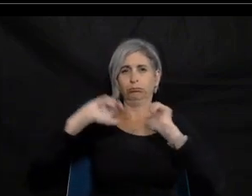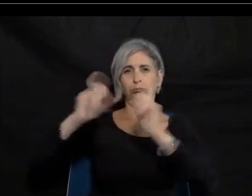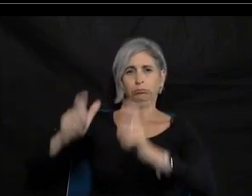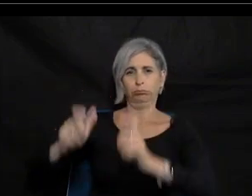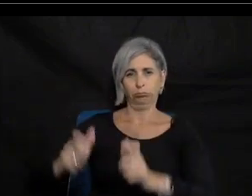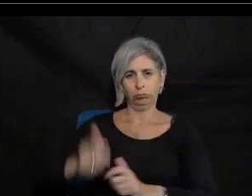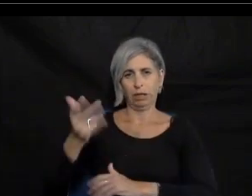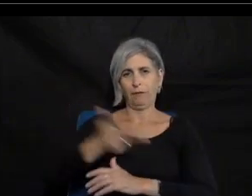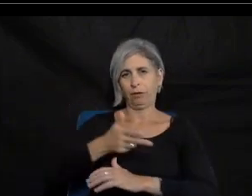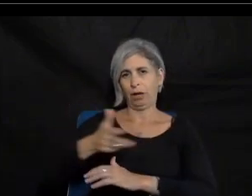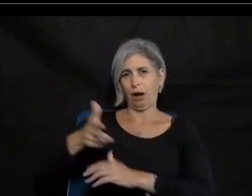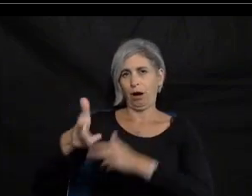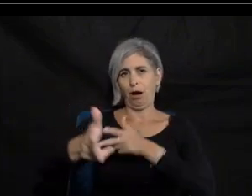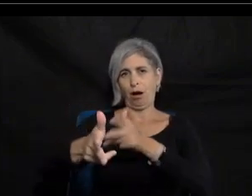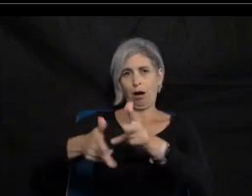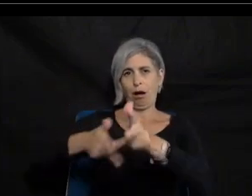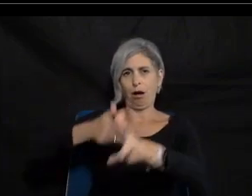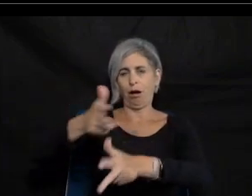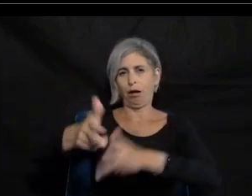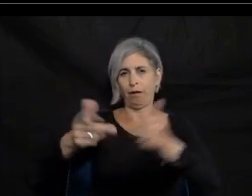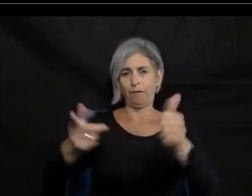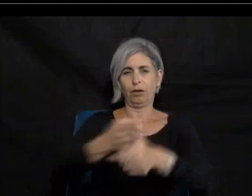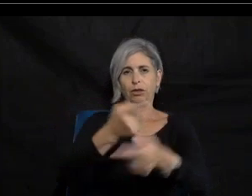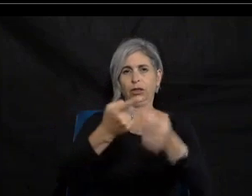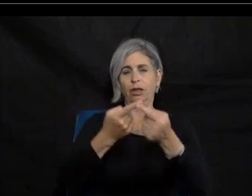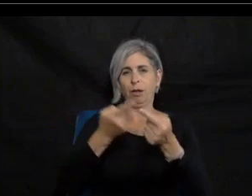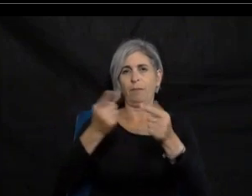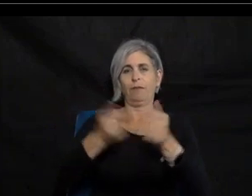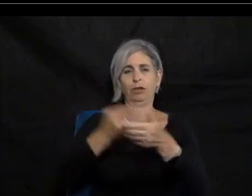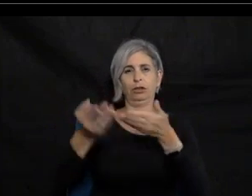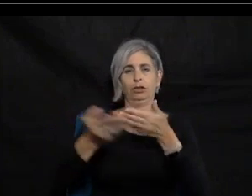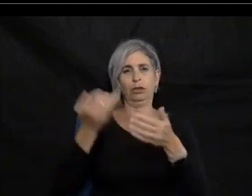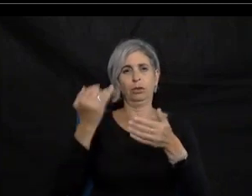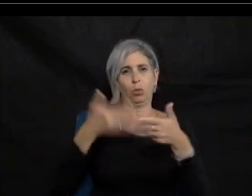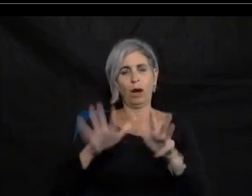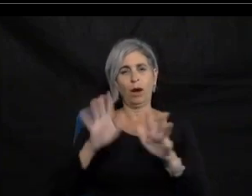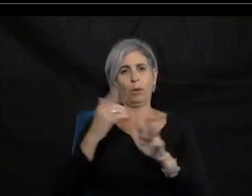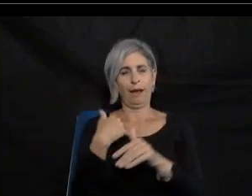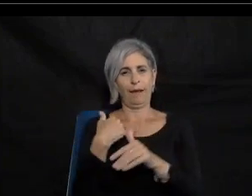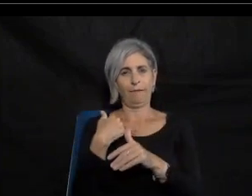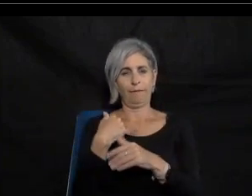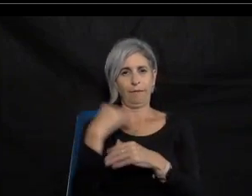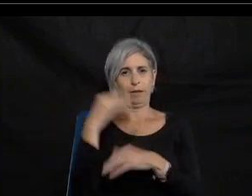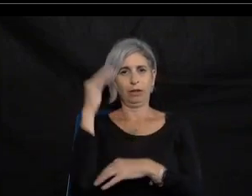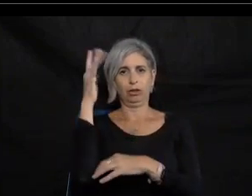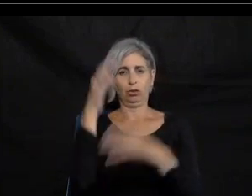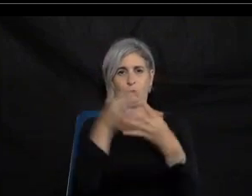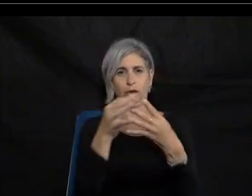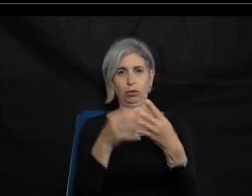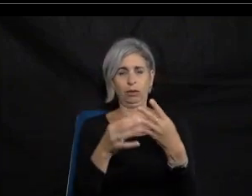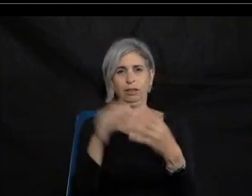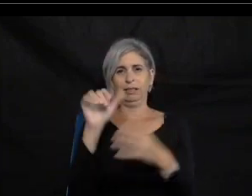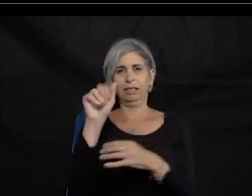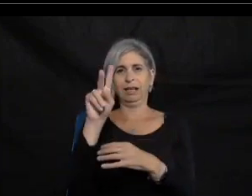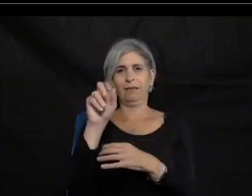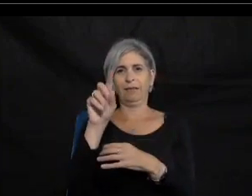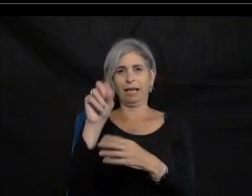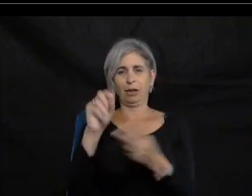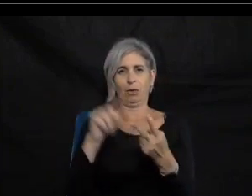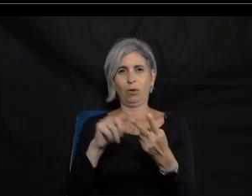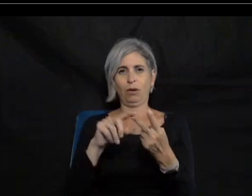vehicle, on a first-come, first-served basis while supplies last. The tree choices will include avocado, mango,